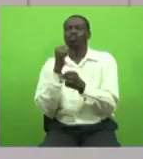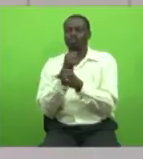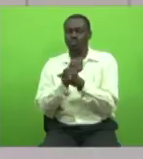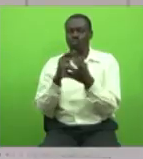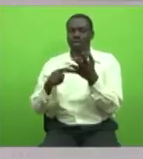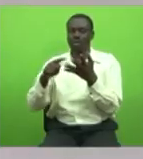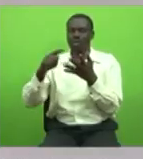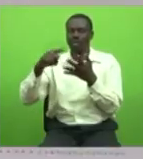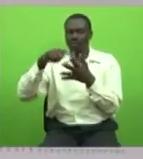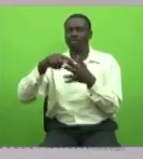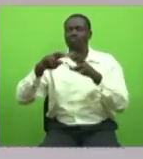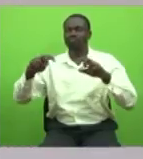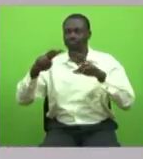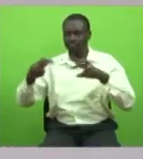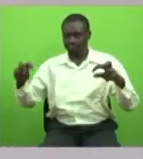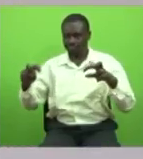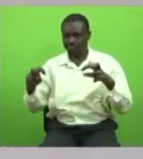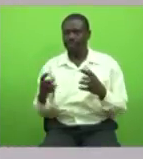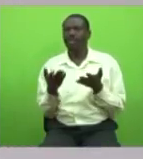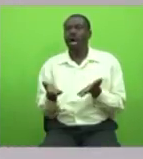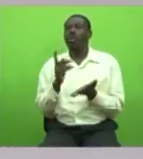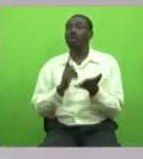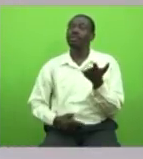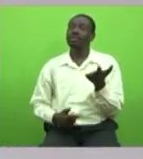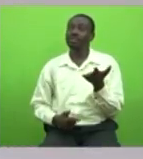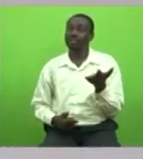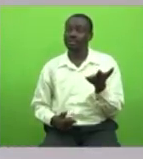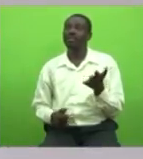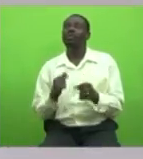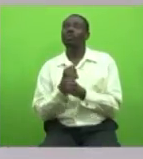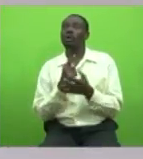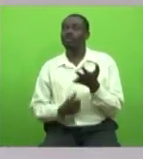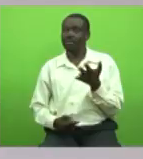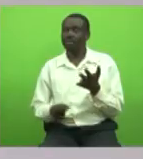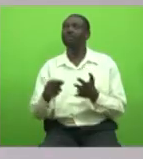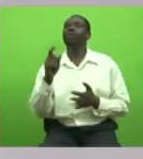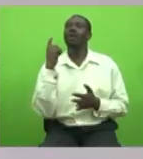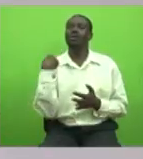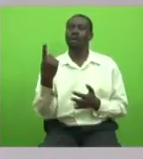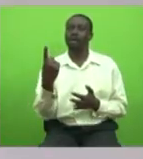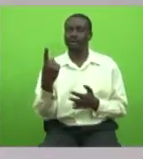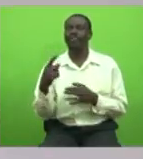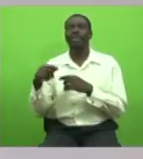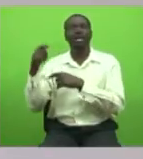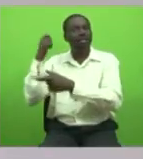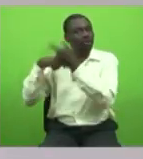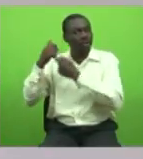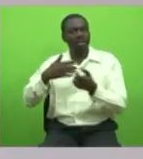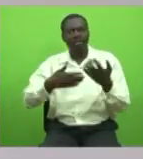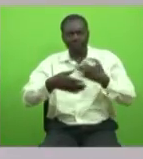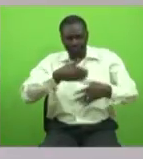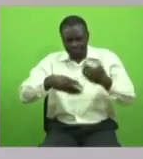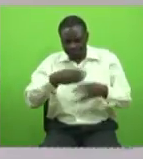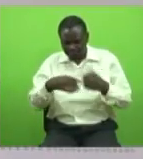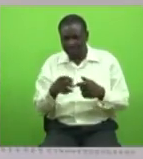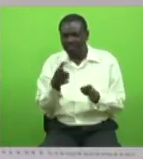And what we do is we do a history. That means you explain to us in details what happened. Then we do a